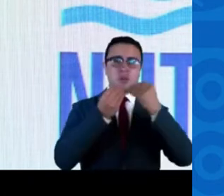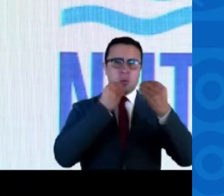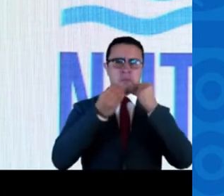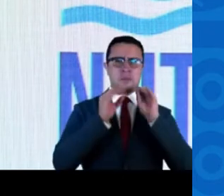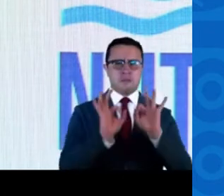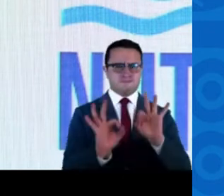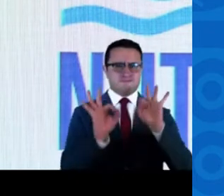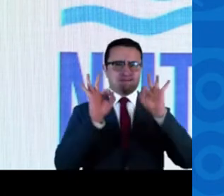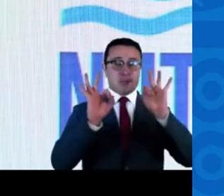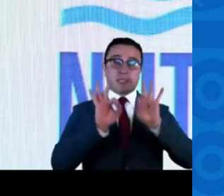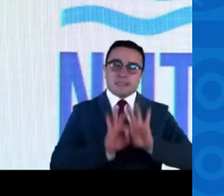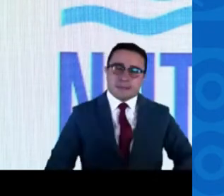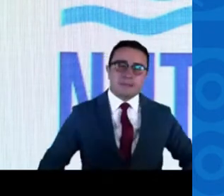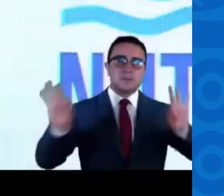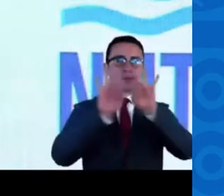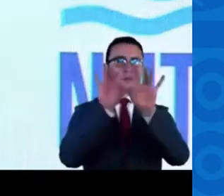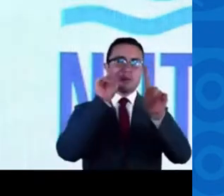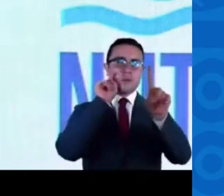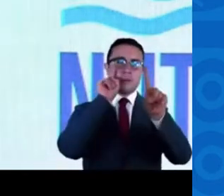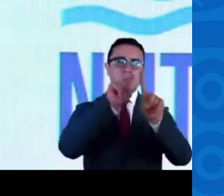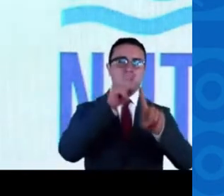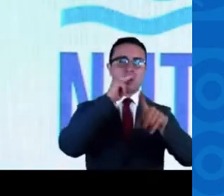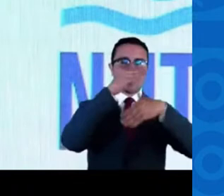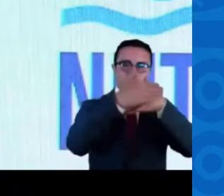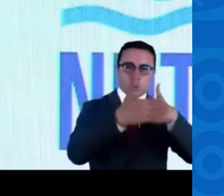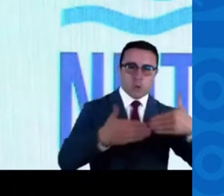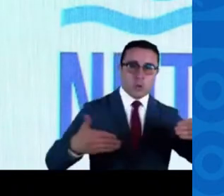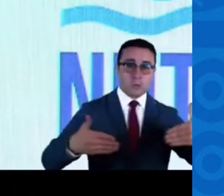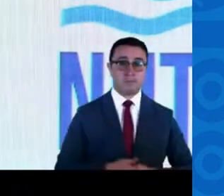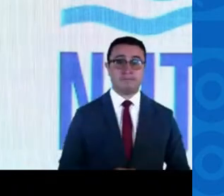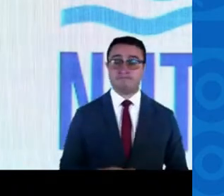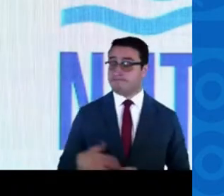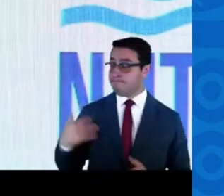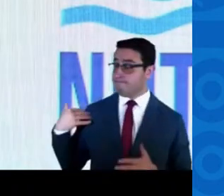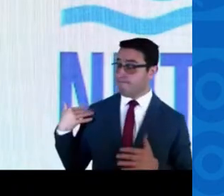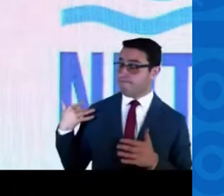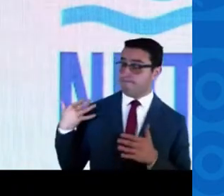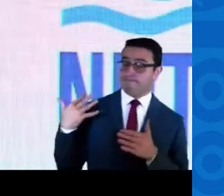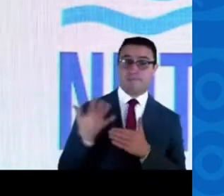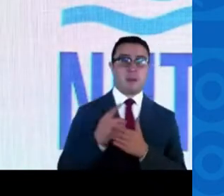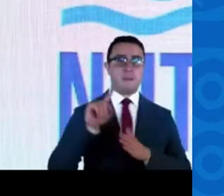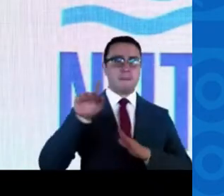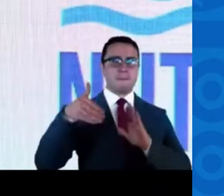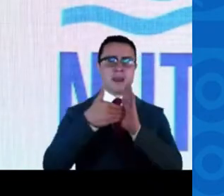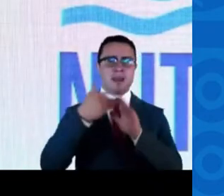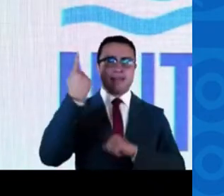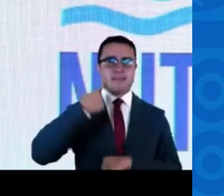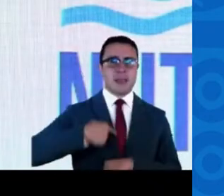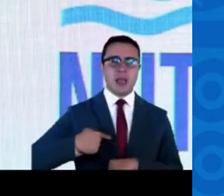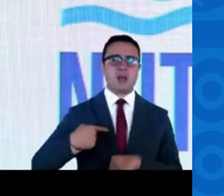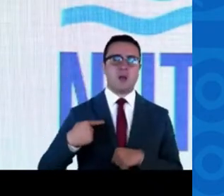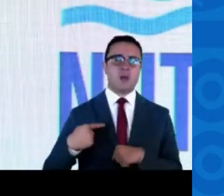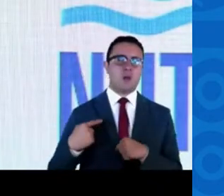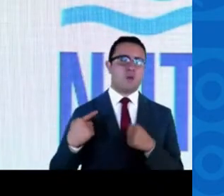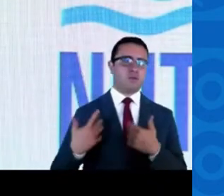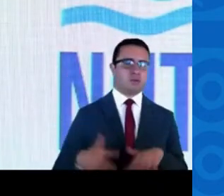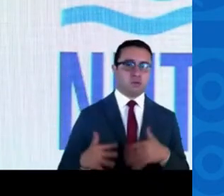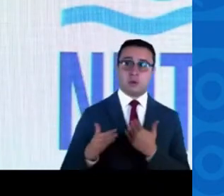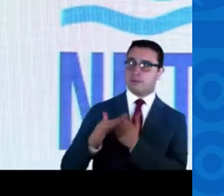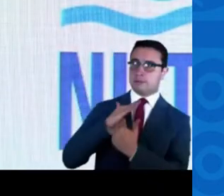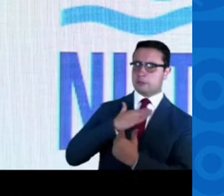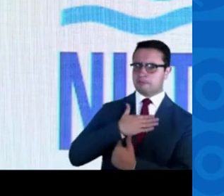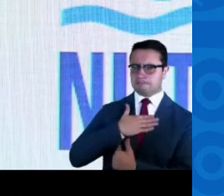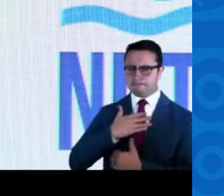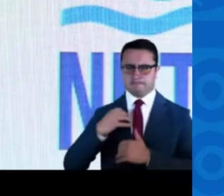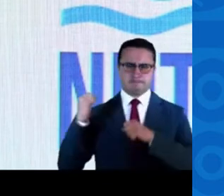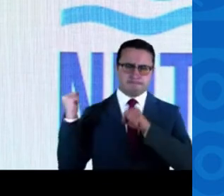determinant role. It is key for the development of children during those first 1,000 days. And it